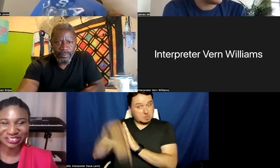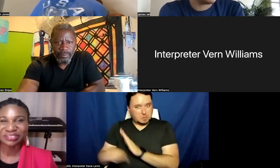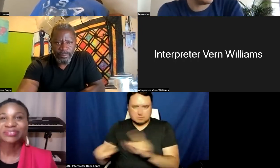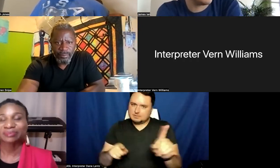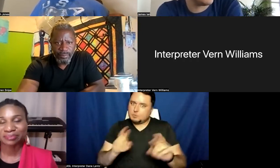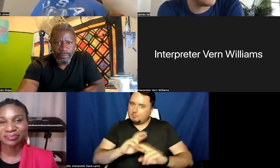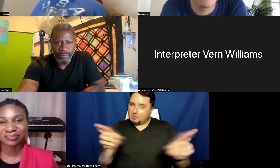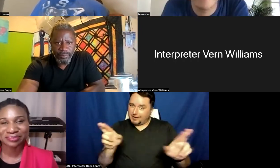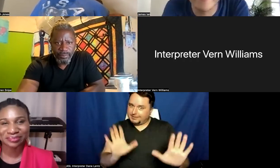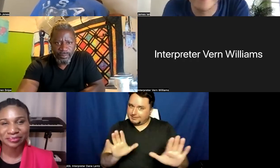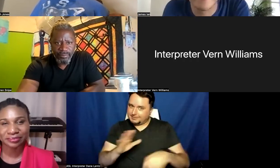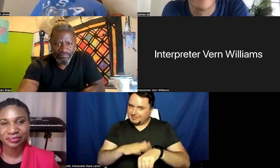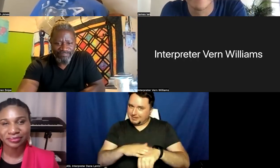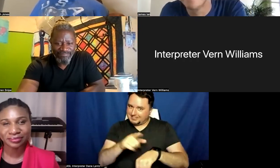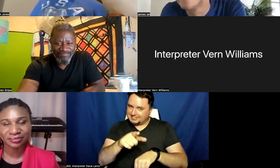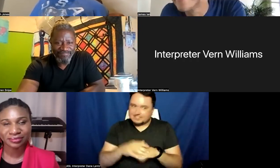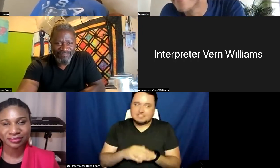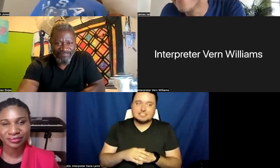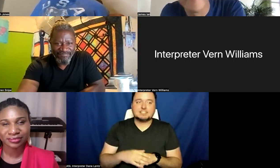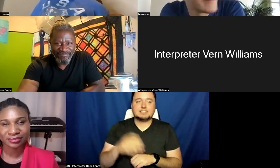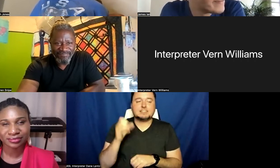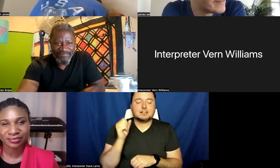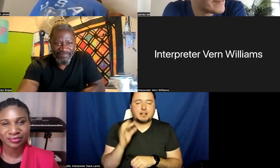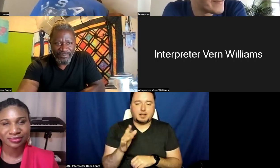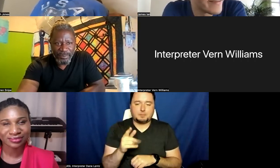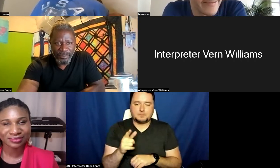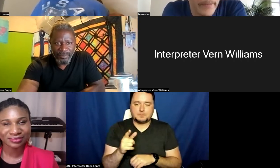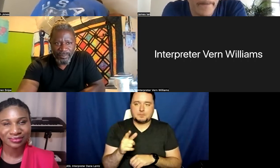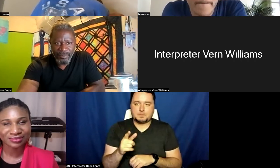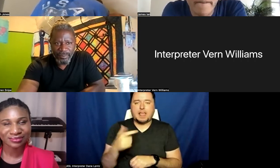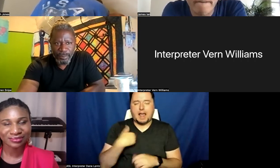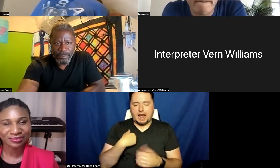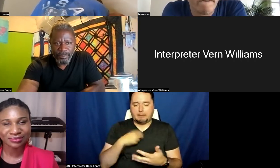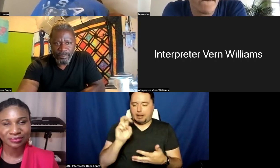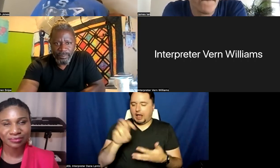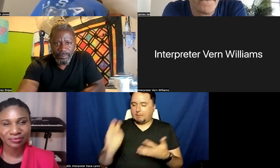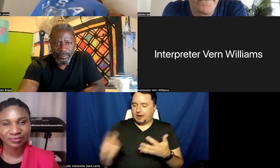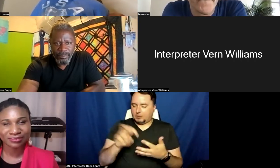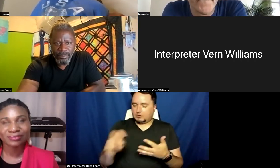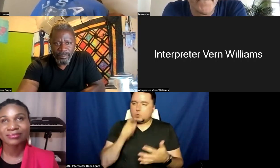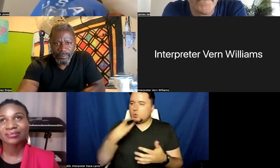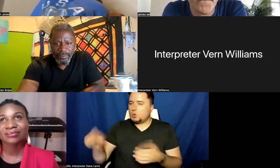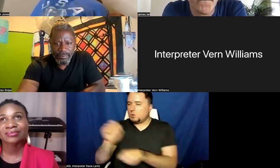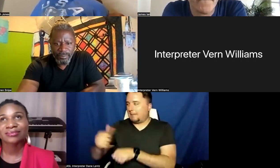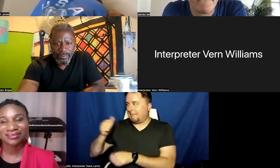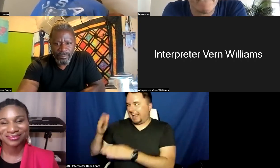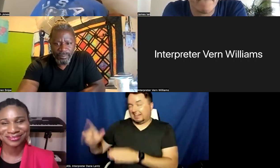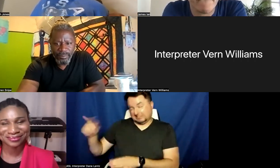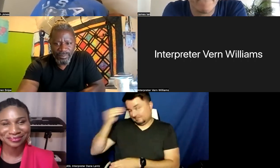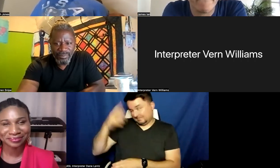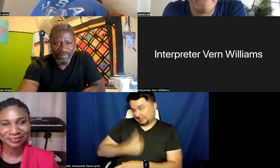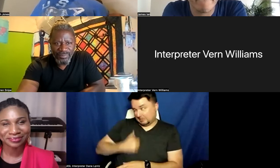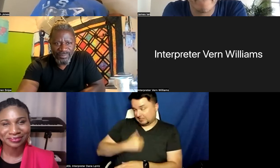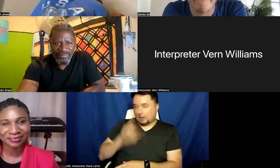prepared. I'm going to hop around. So for anyone who's working on the back end, I apologize. I'm going to ask questions